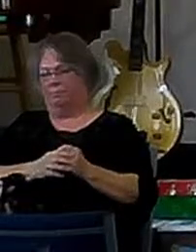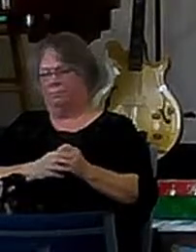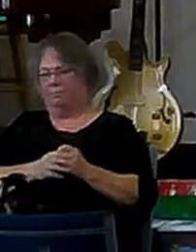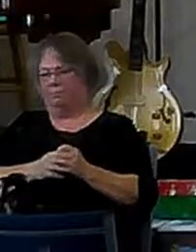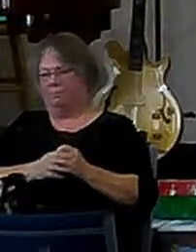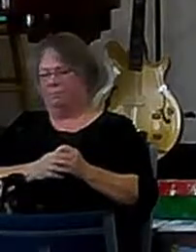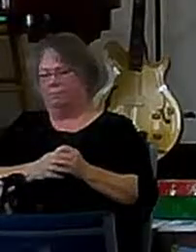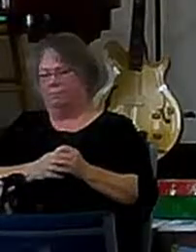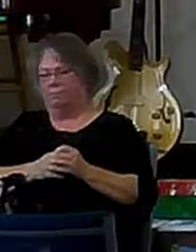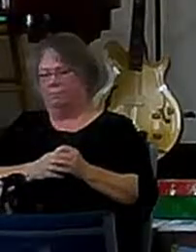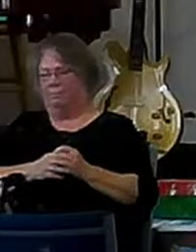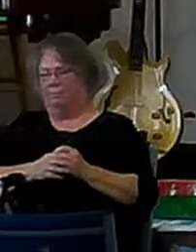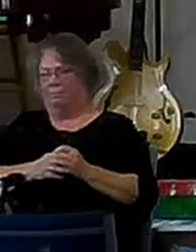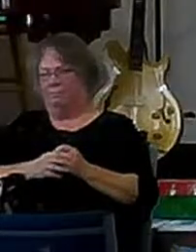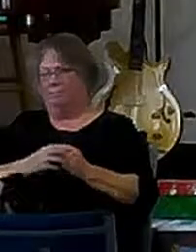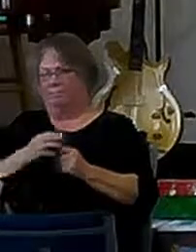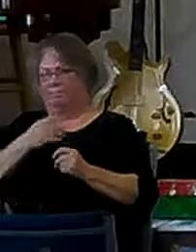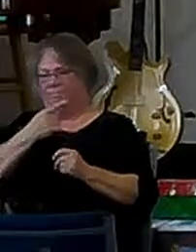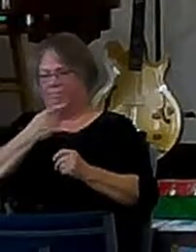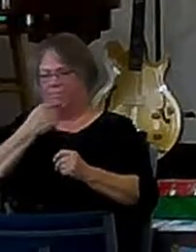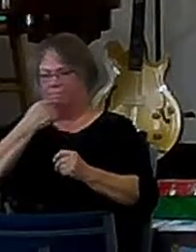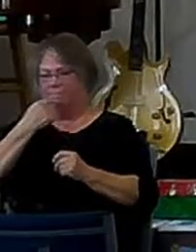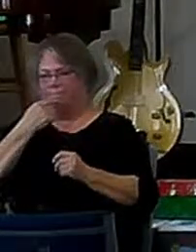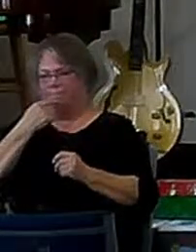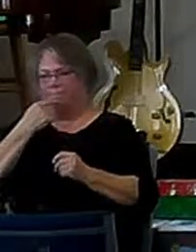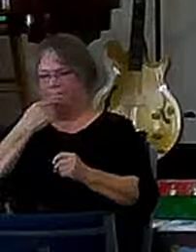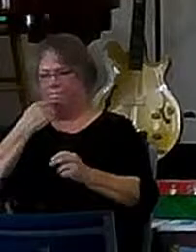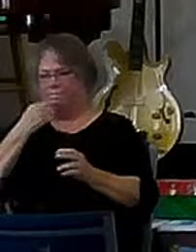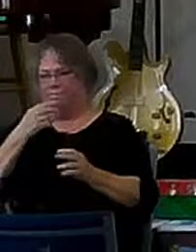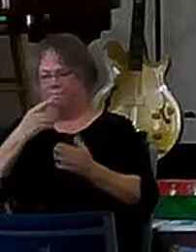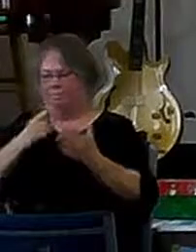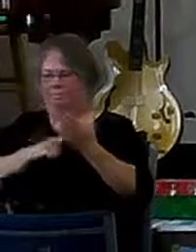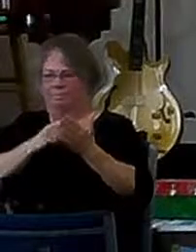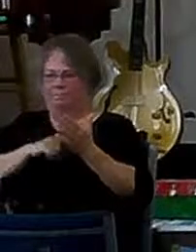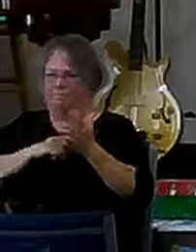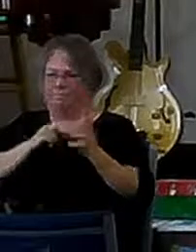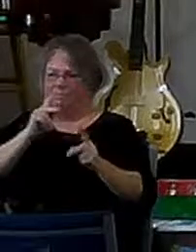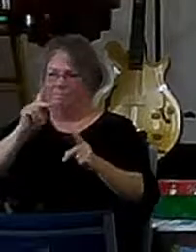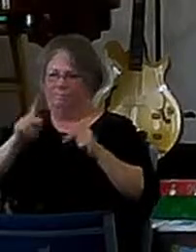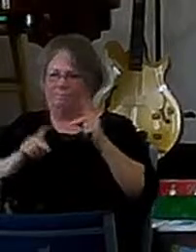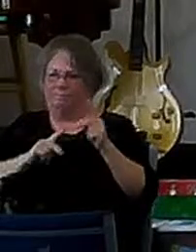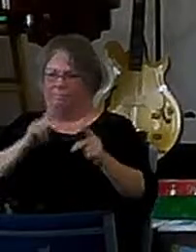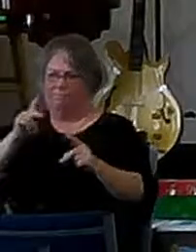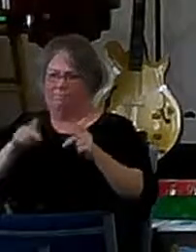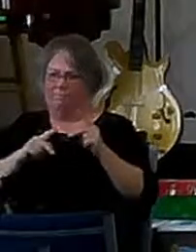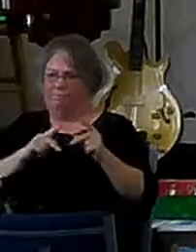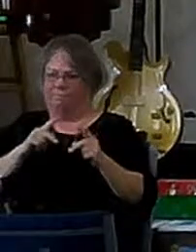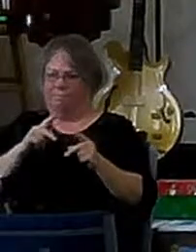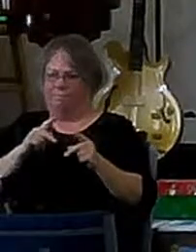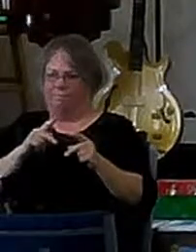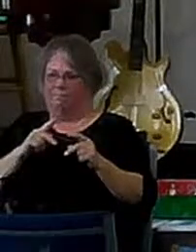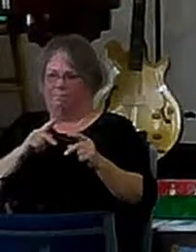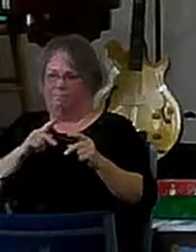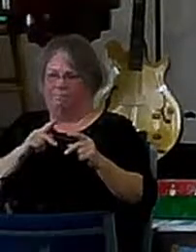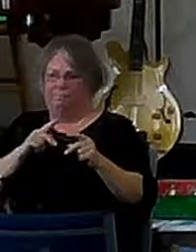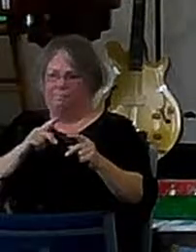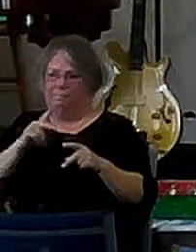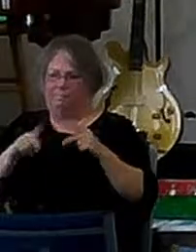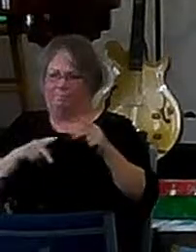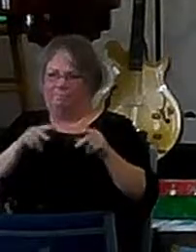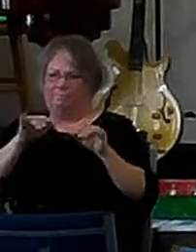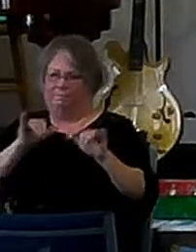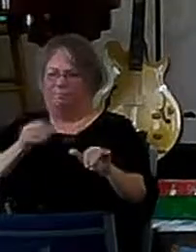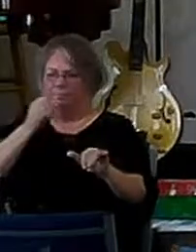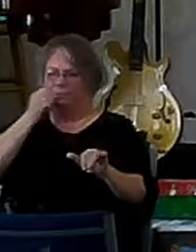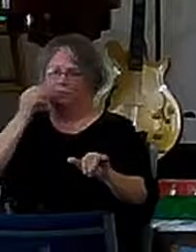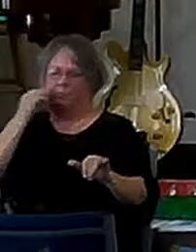God. A lot of people would say, I'm not really hostile to God. I prefer football.